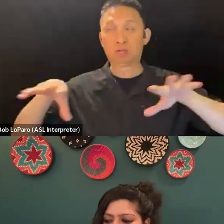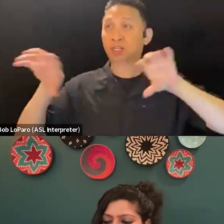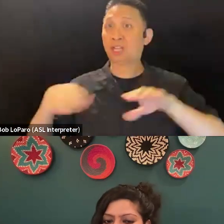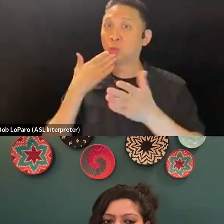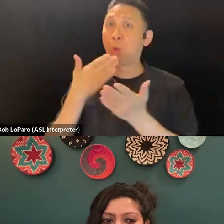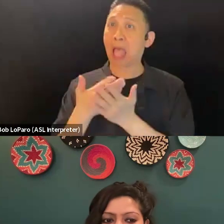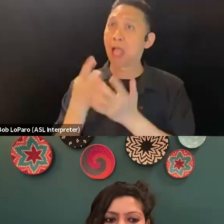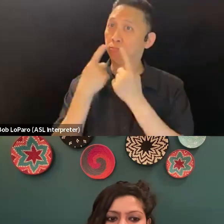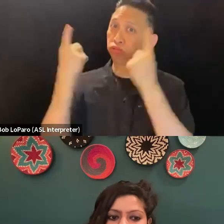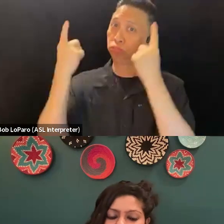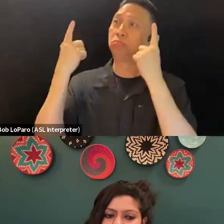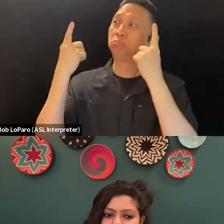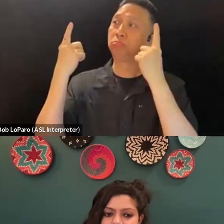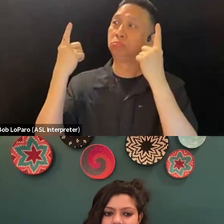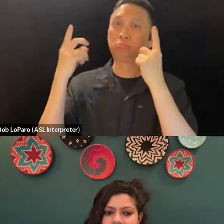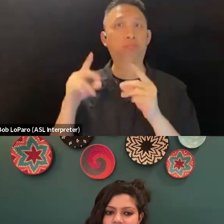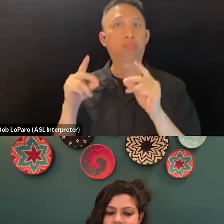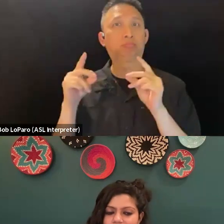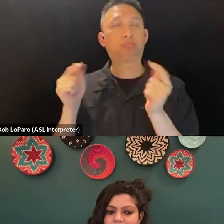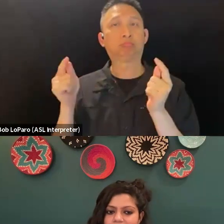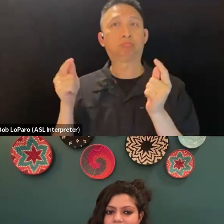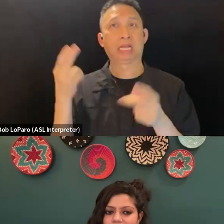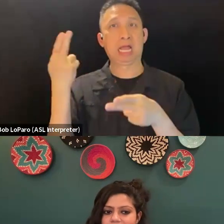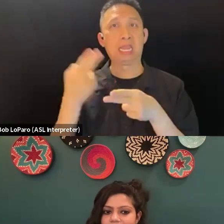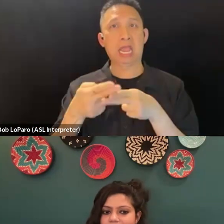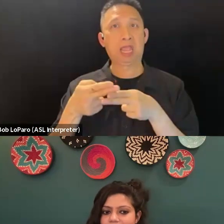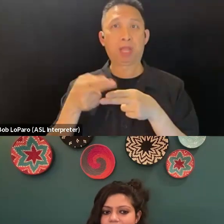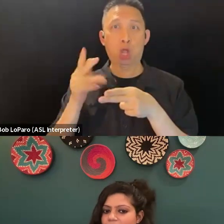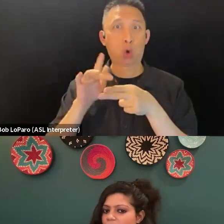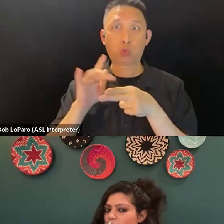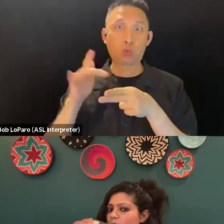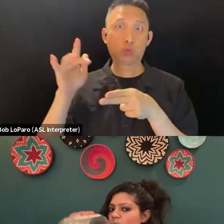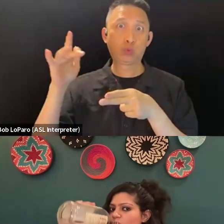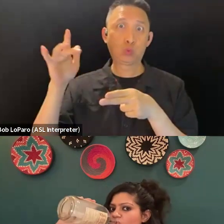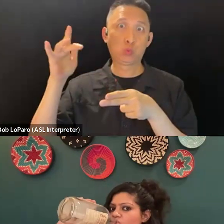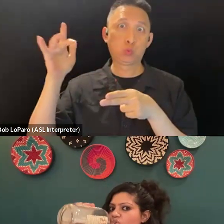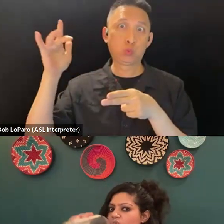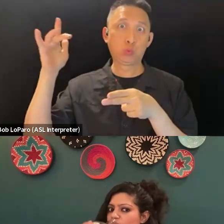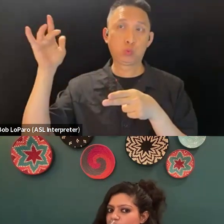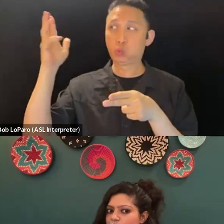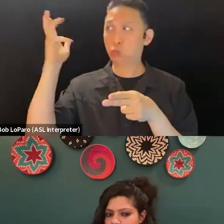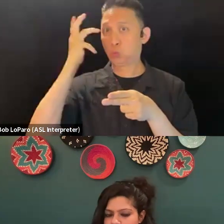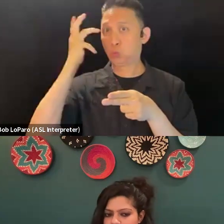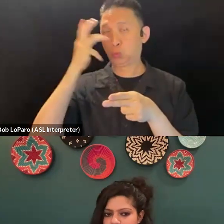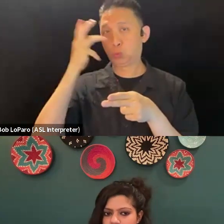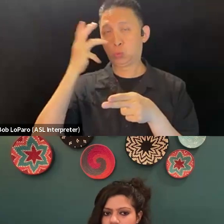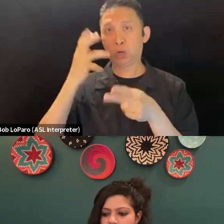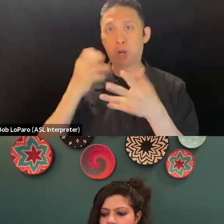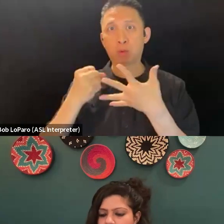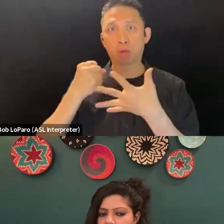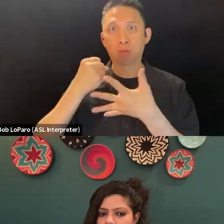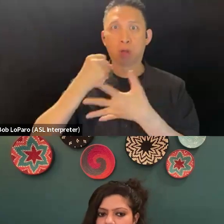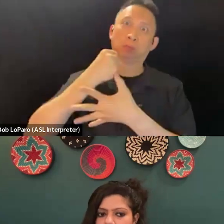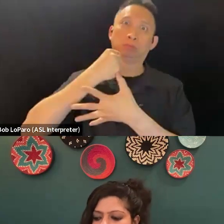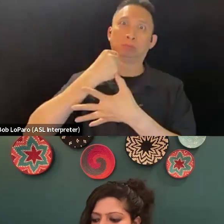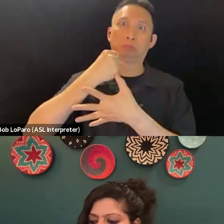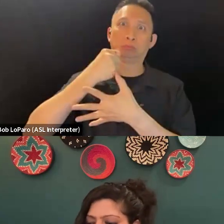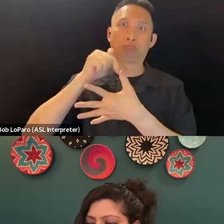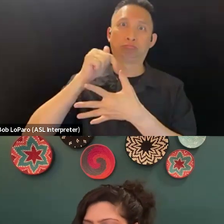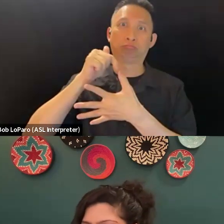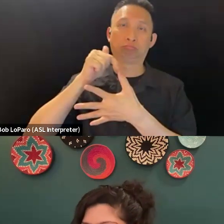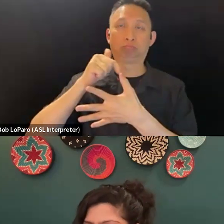So, okay, I'm going to get in. I think, like, firstly, it's super helpful what you guys are sharing, because I